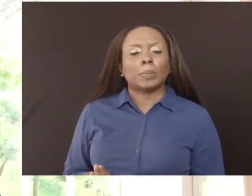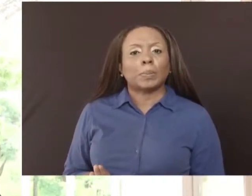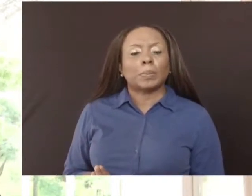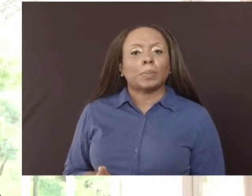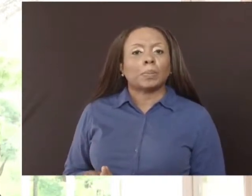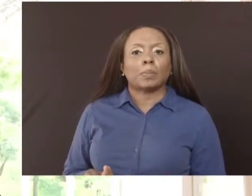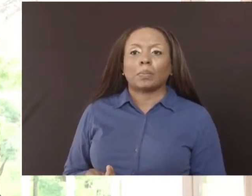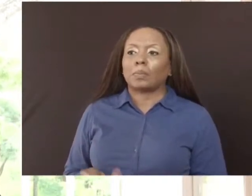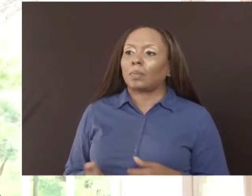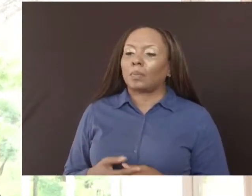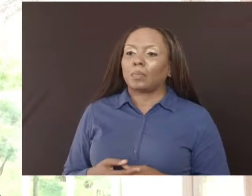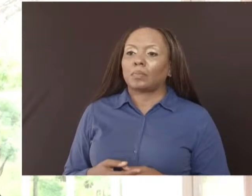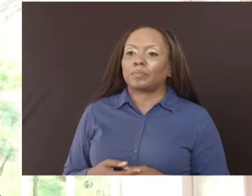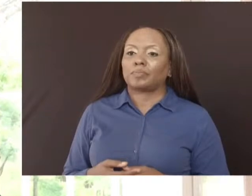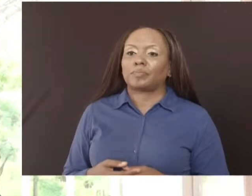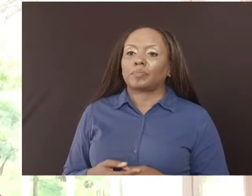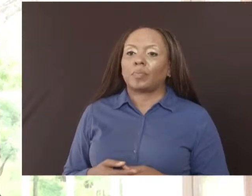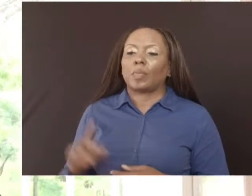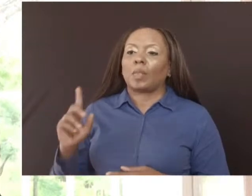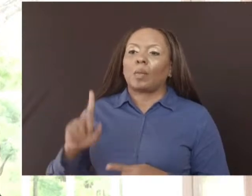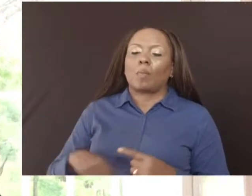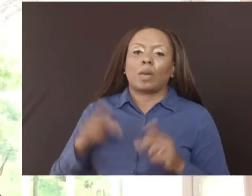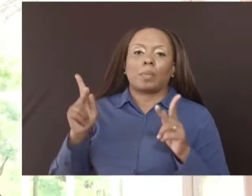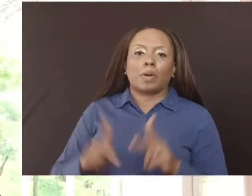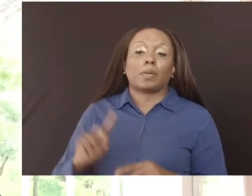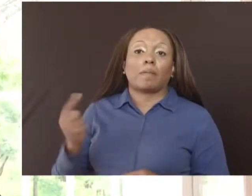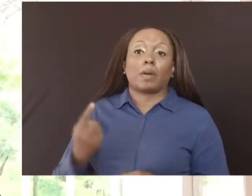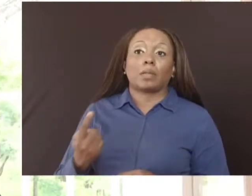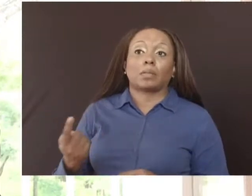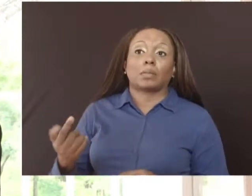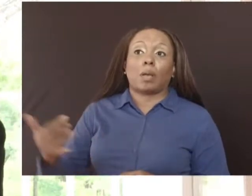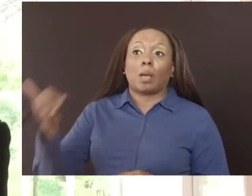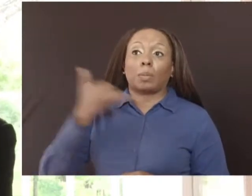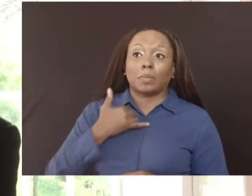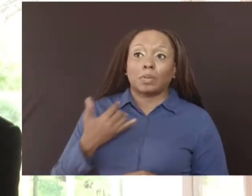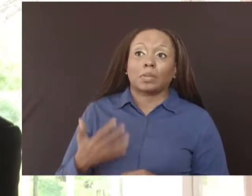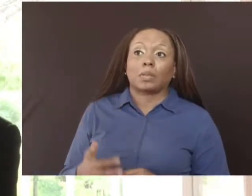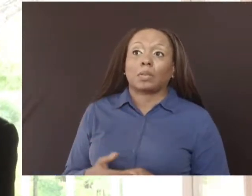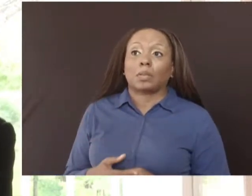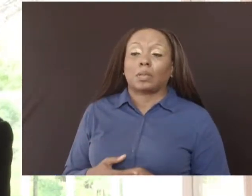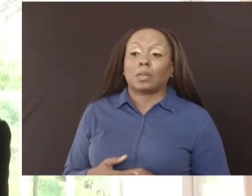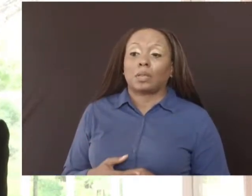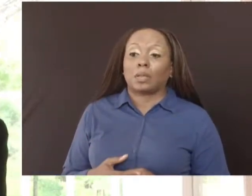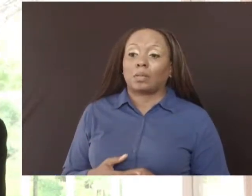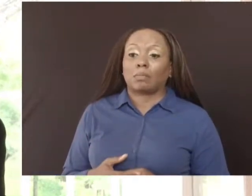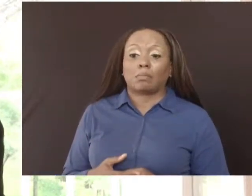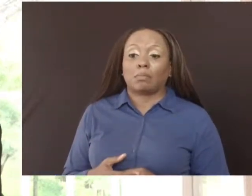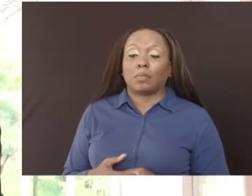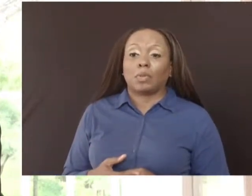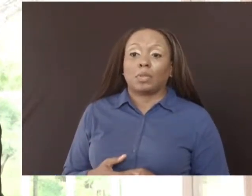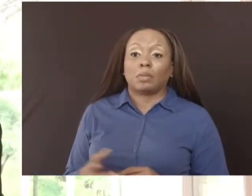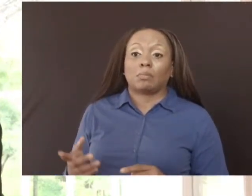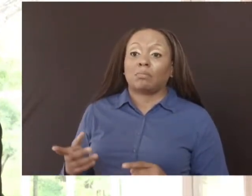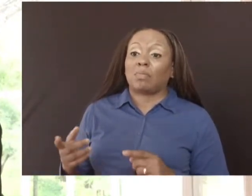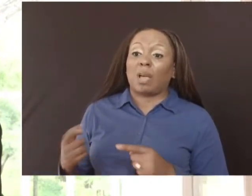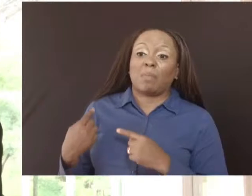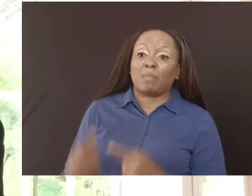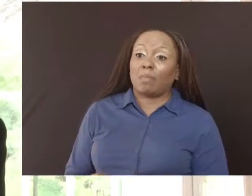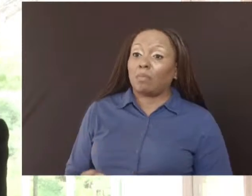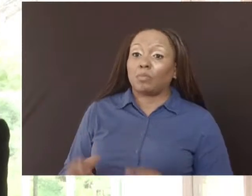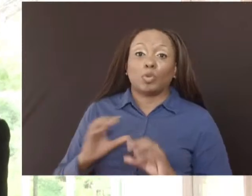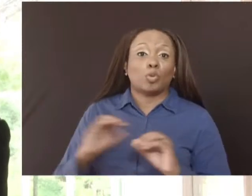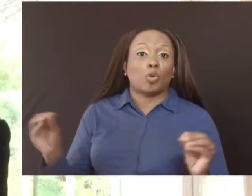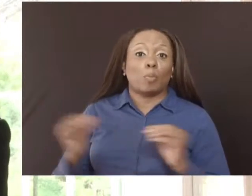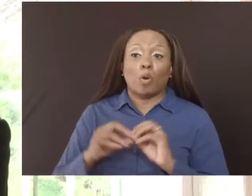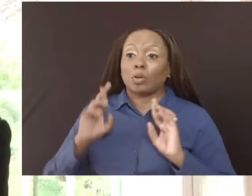contacted since the call from the contact tracer. As you can see, it has been over 48 hours. What's